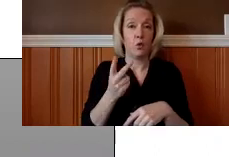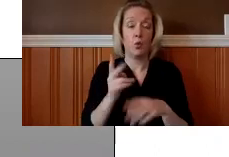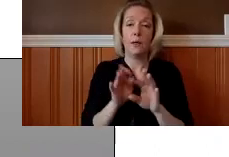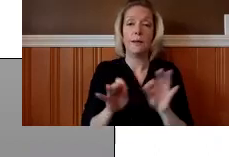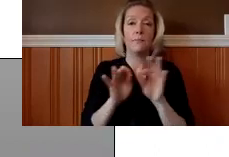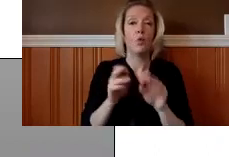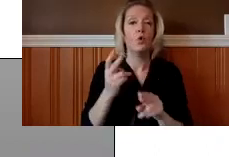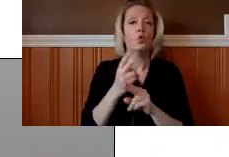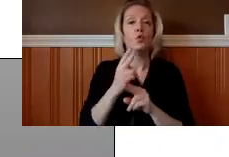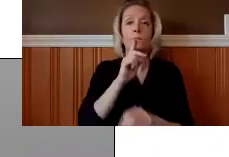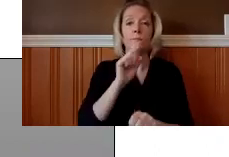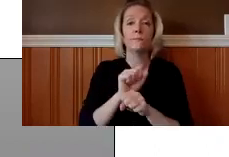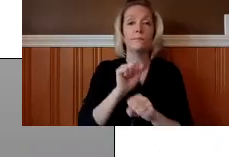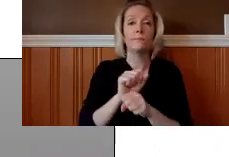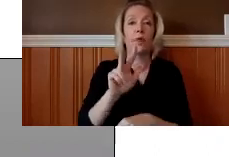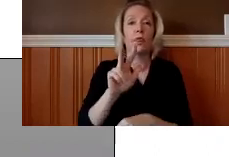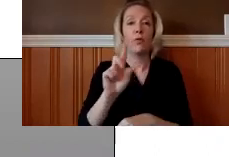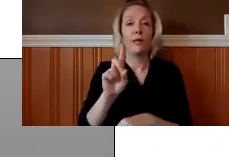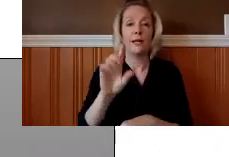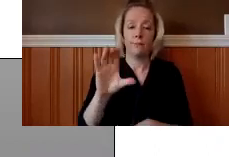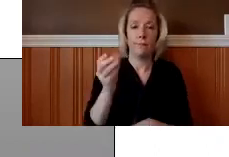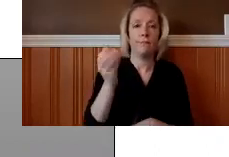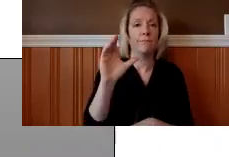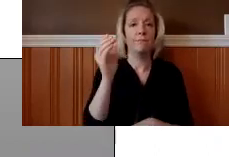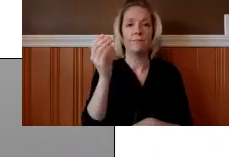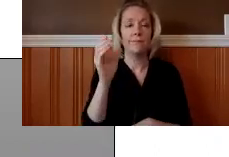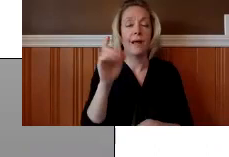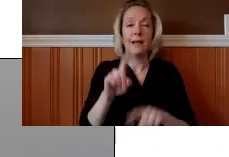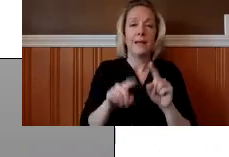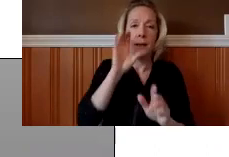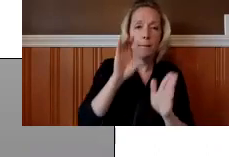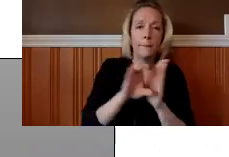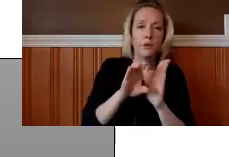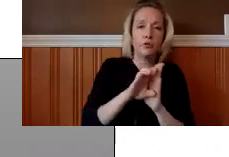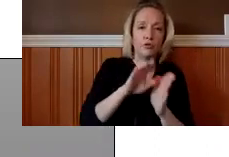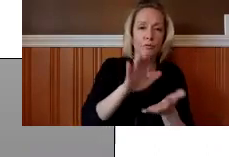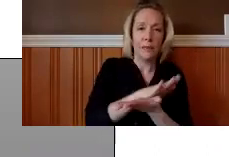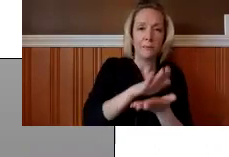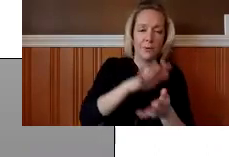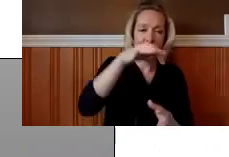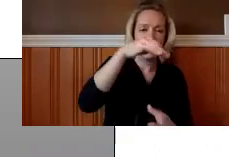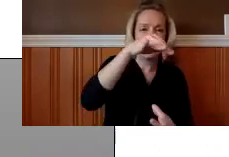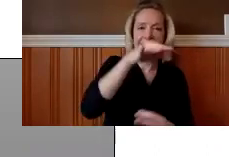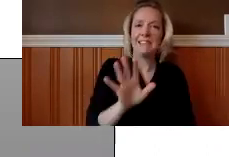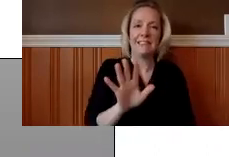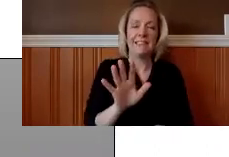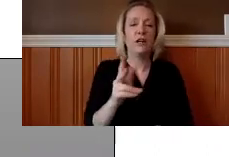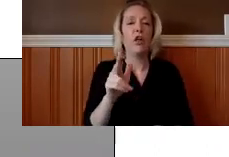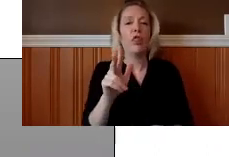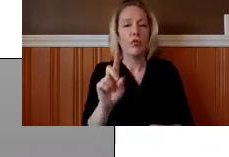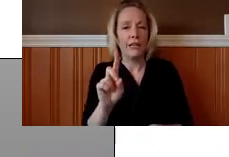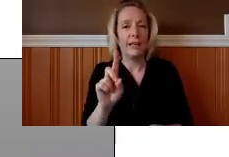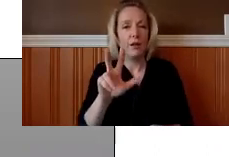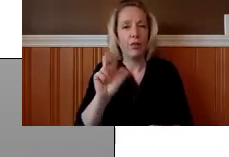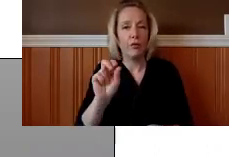not using pictures or anything 2-dimensional. We're only using objects. And so our students